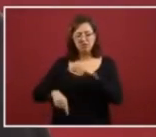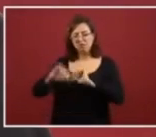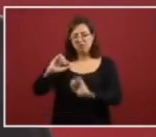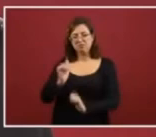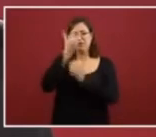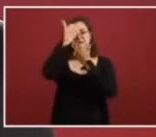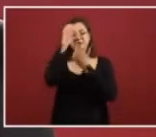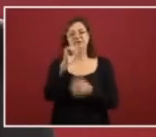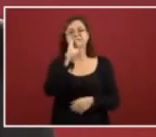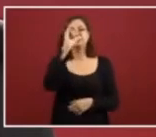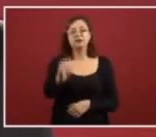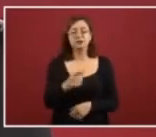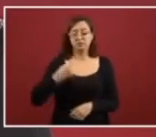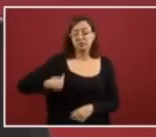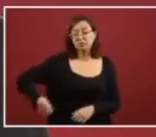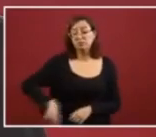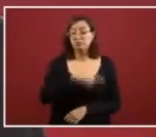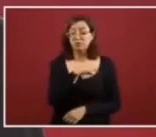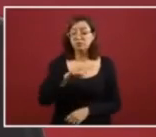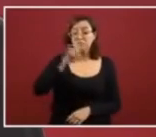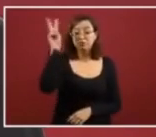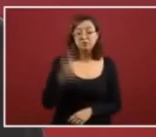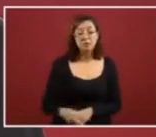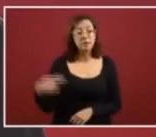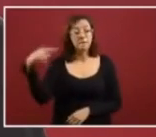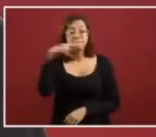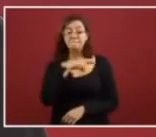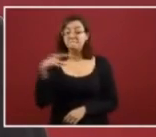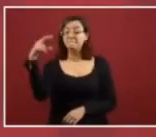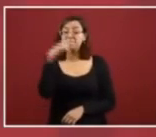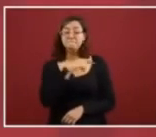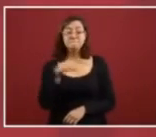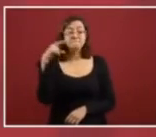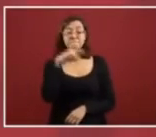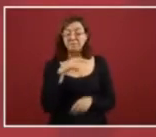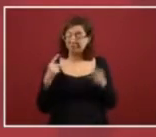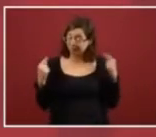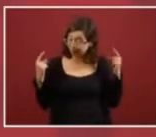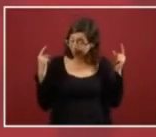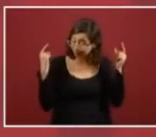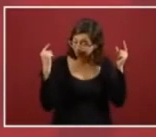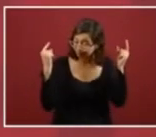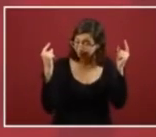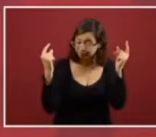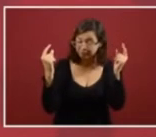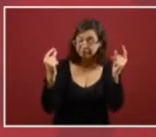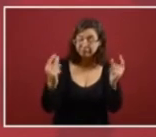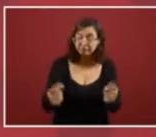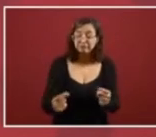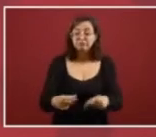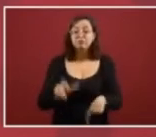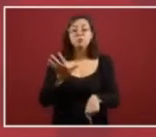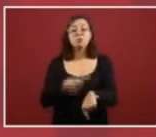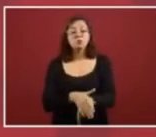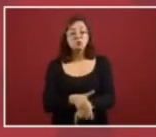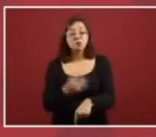a head run ahead. Tenemos prisa. I would say we are in a hurry para